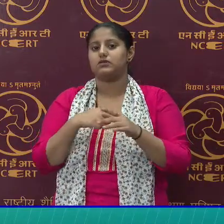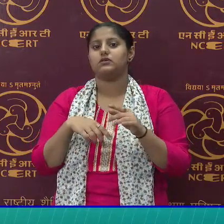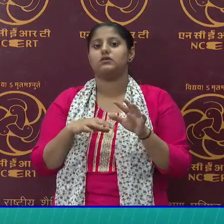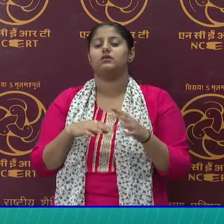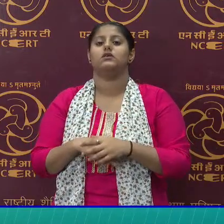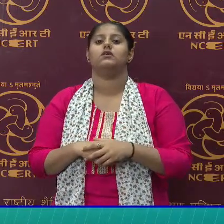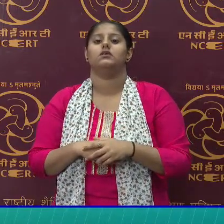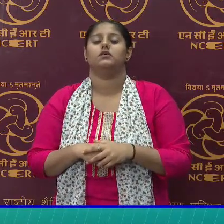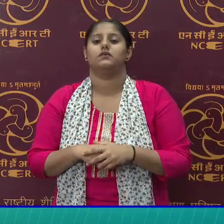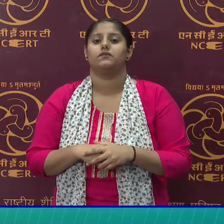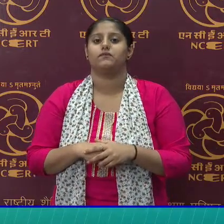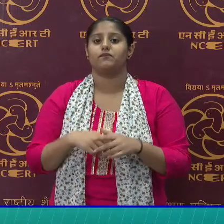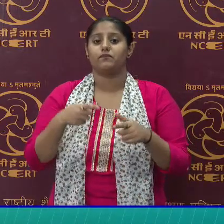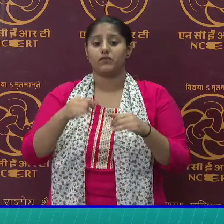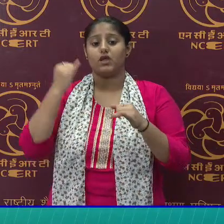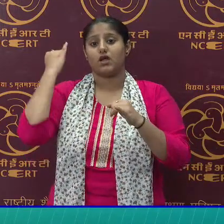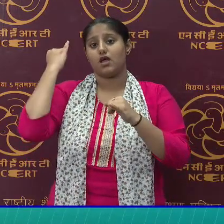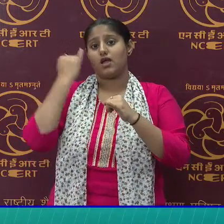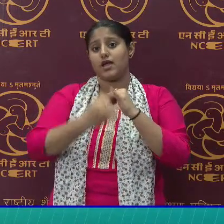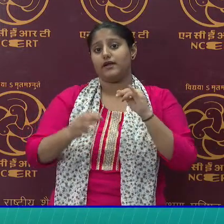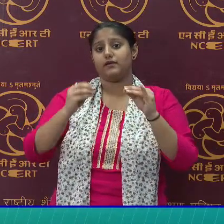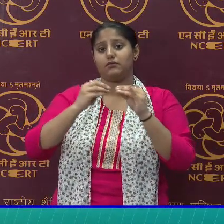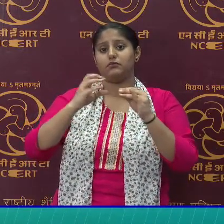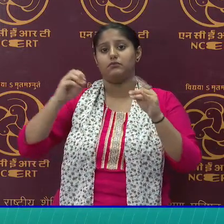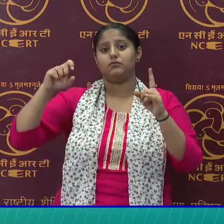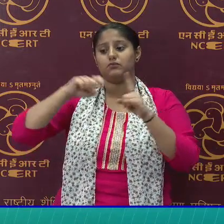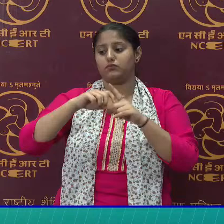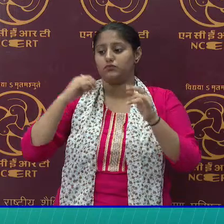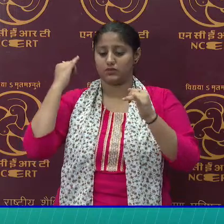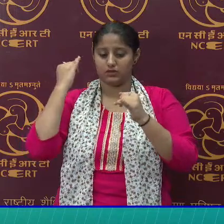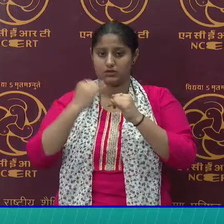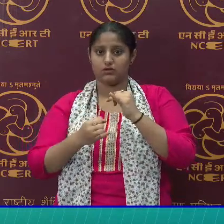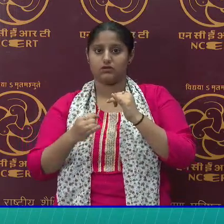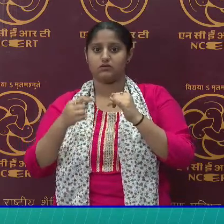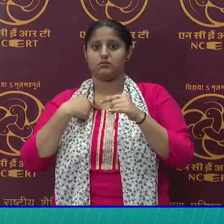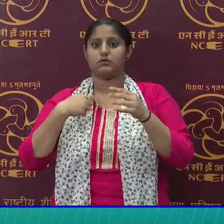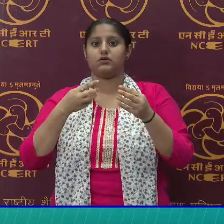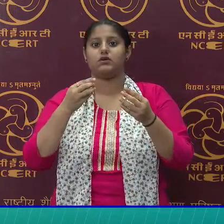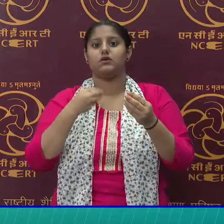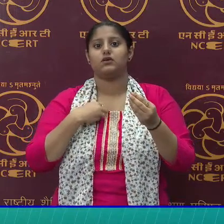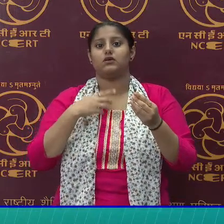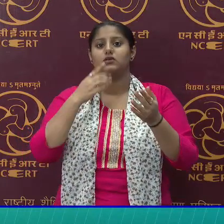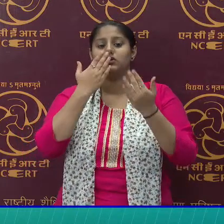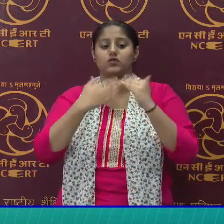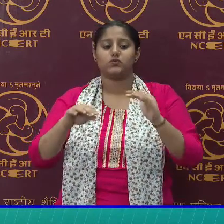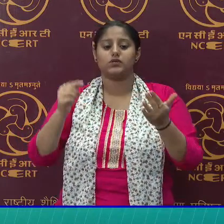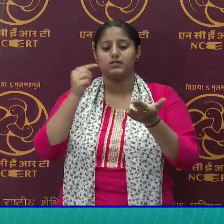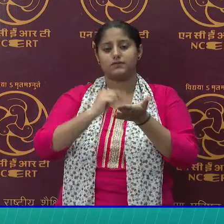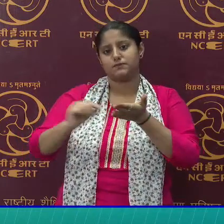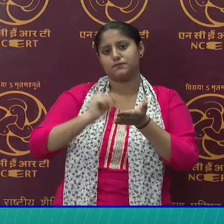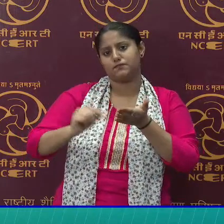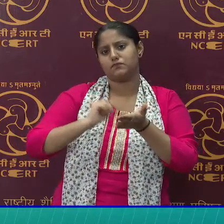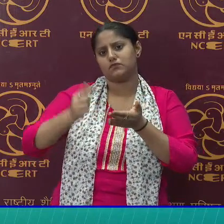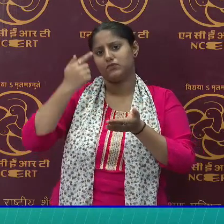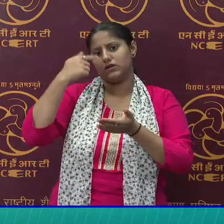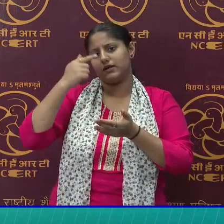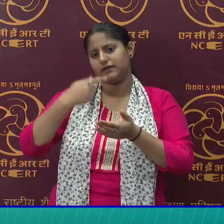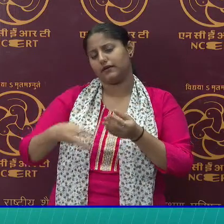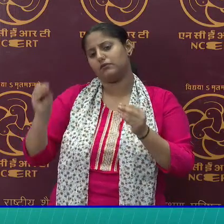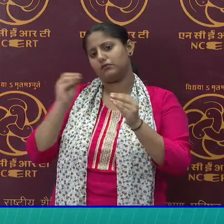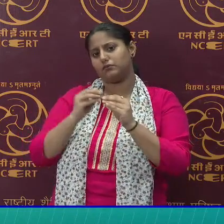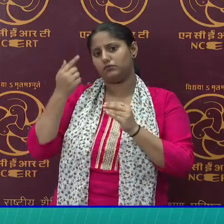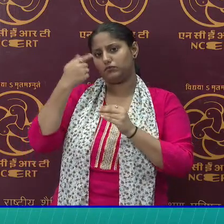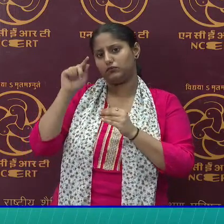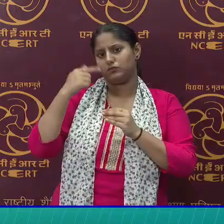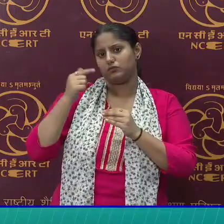perhaps by the end of the book, the child will be able to put more tick marks, and the child would feel a sense